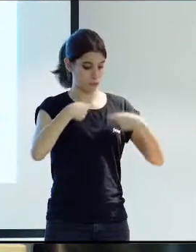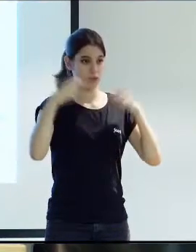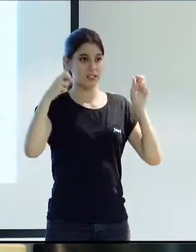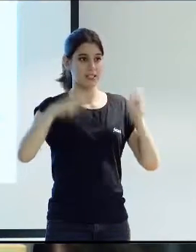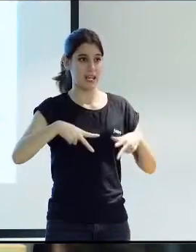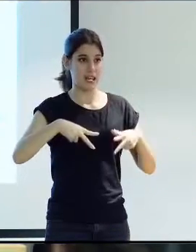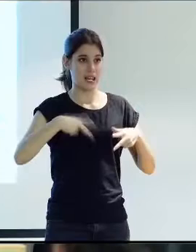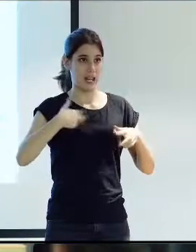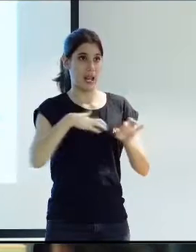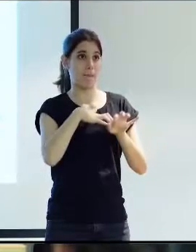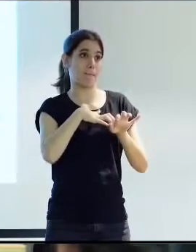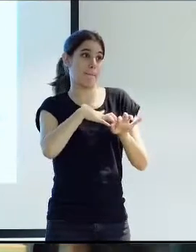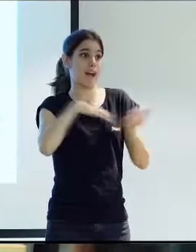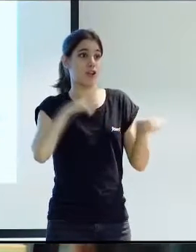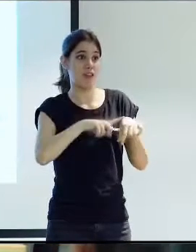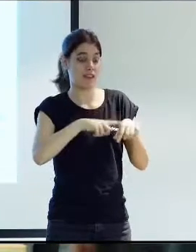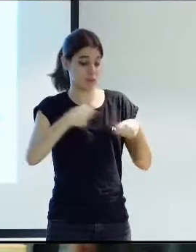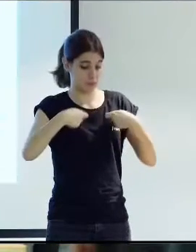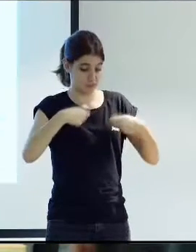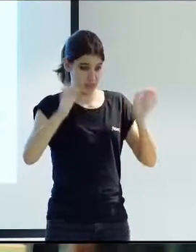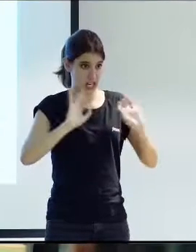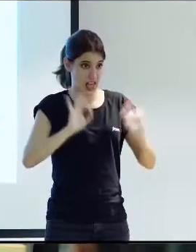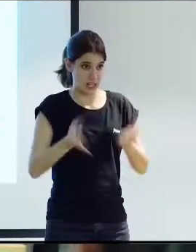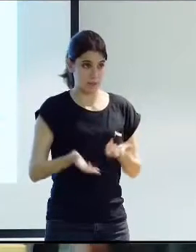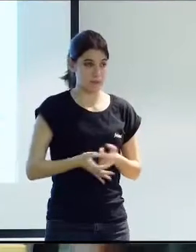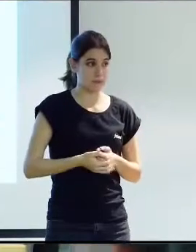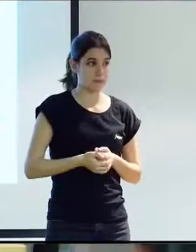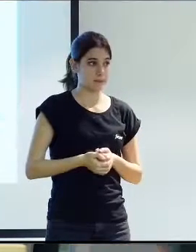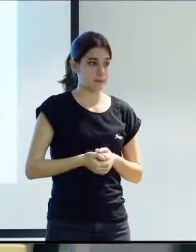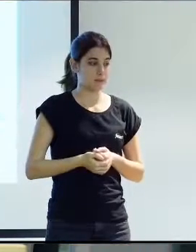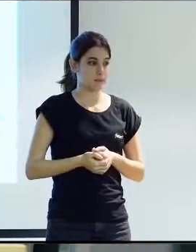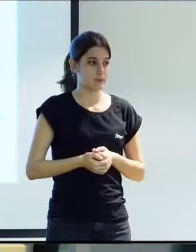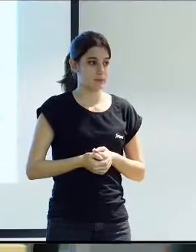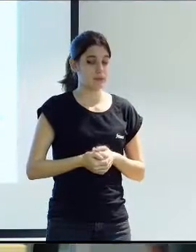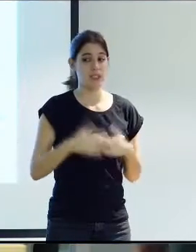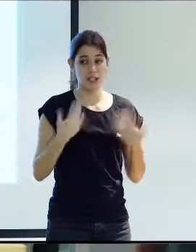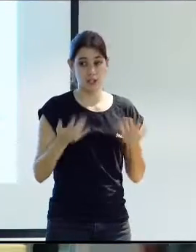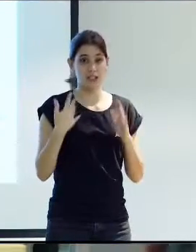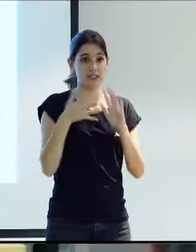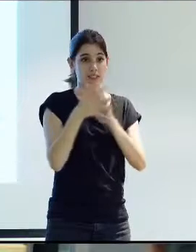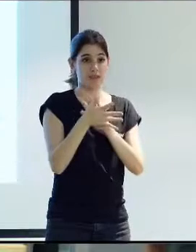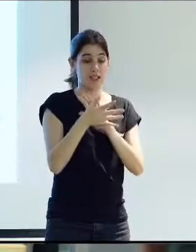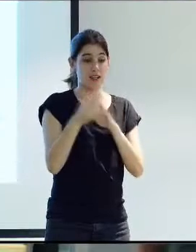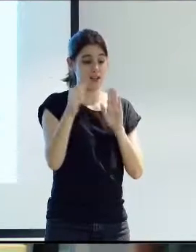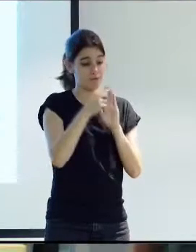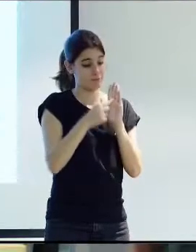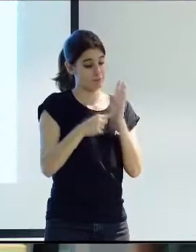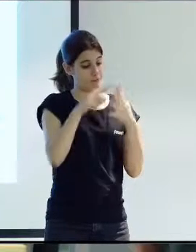not control most of the aspects that affect our daily lives. And so